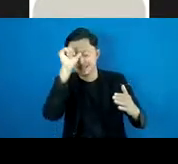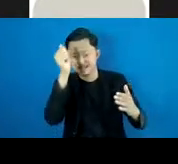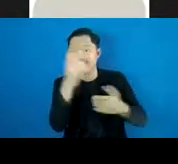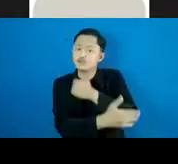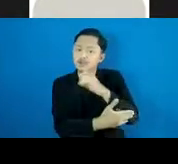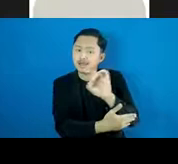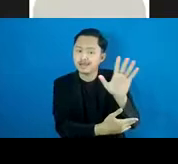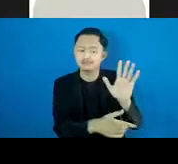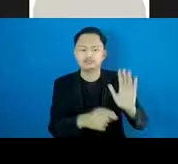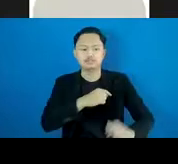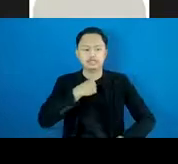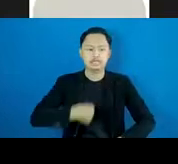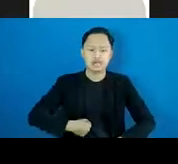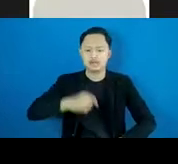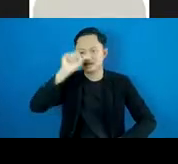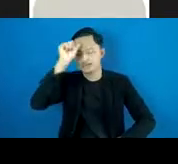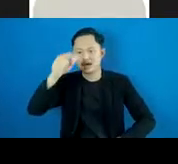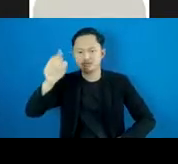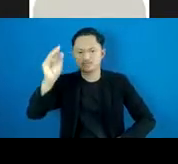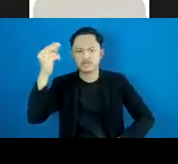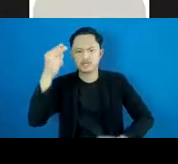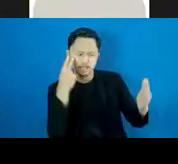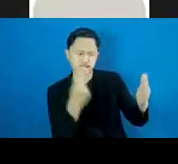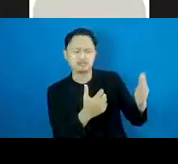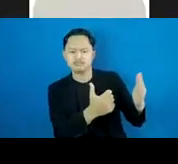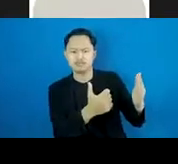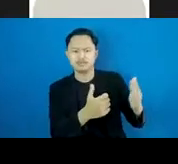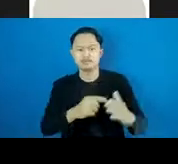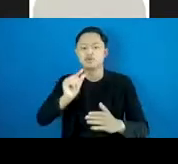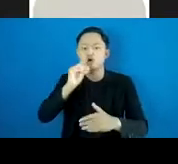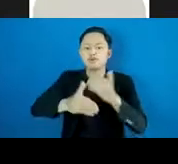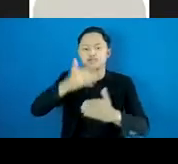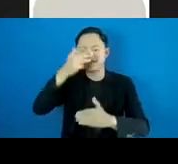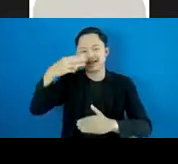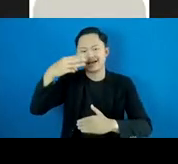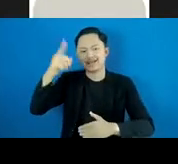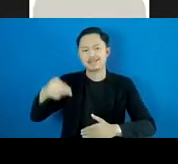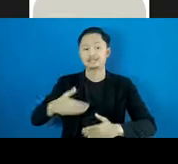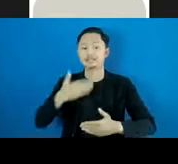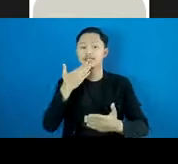India and have a rapid rollout of the electric buses. Thank you so much. I look forward to your